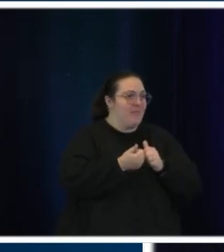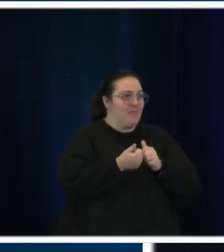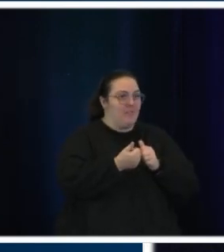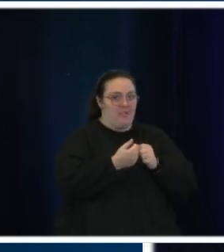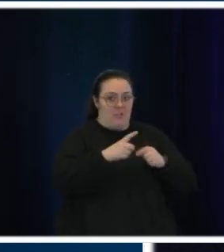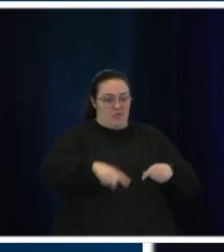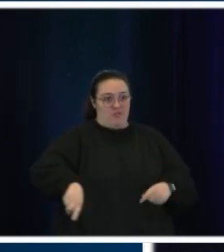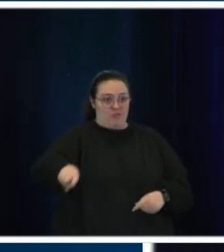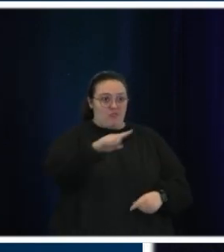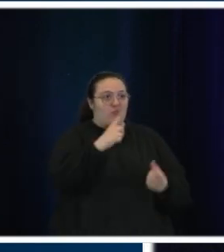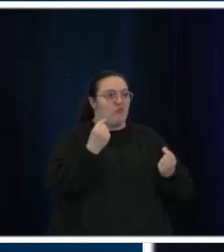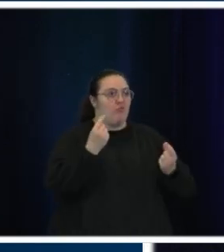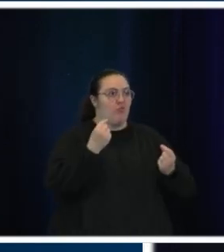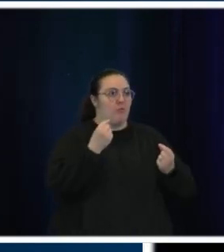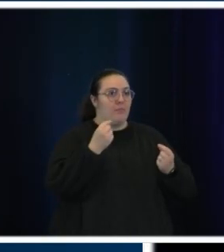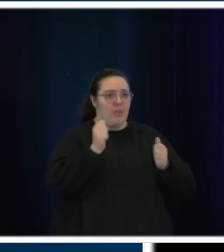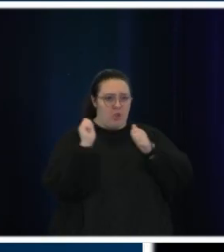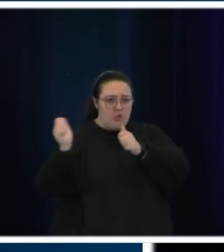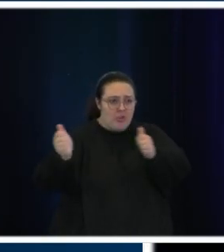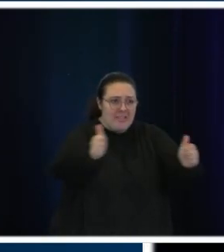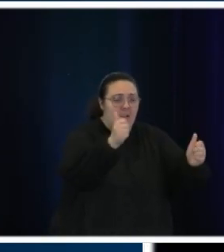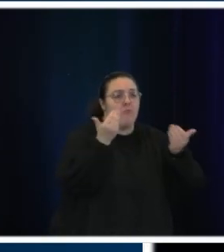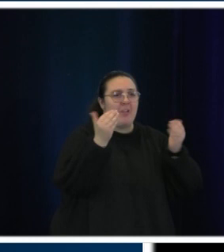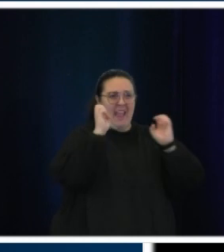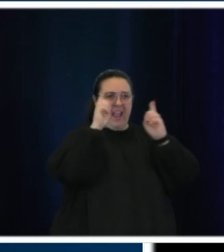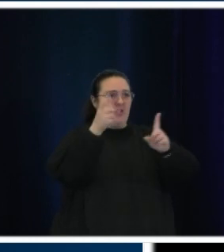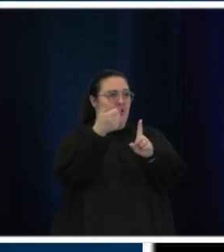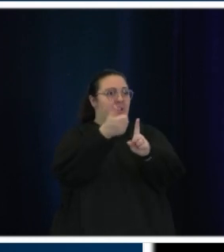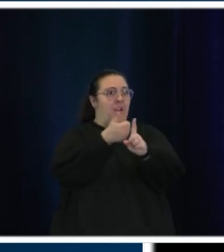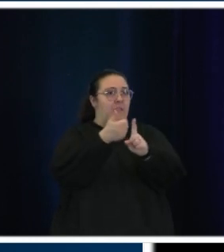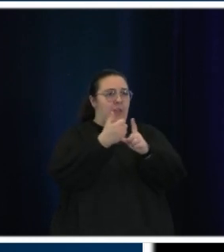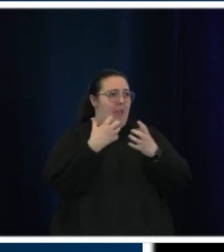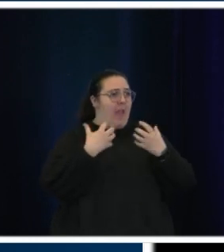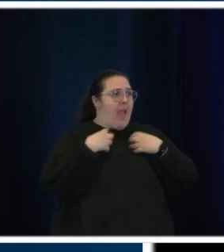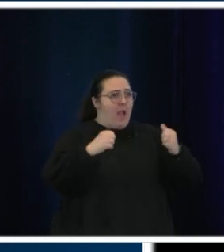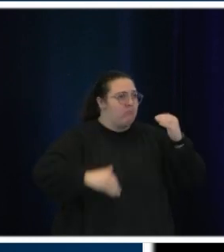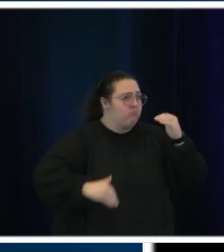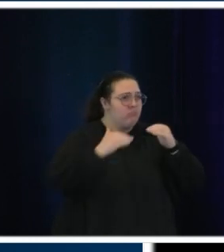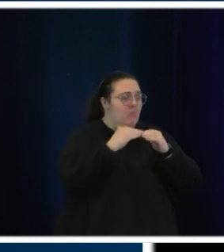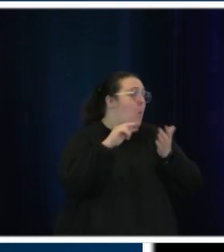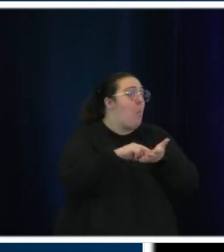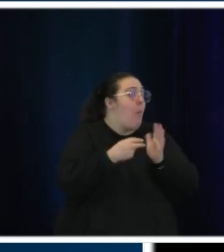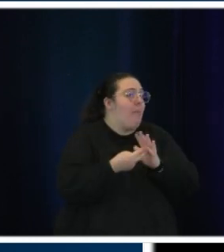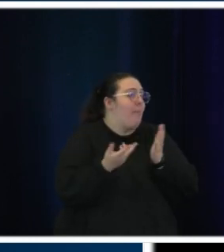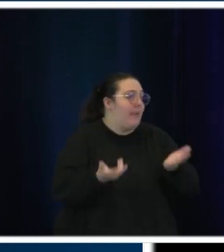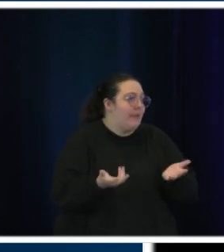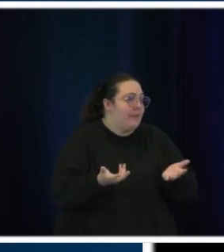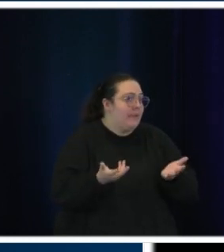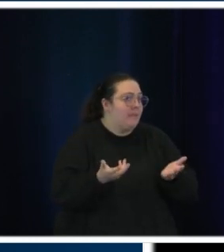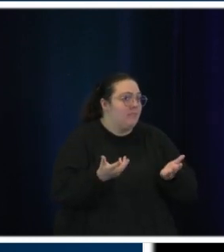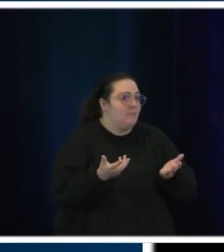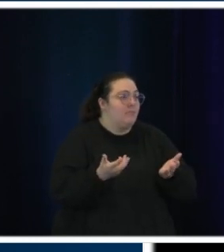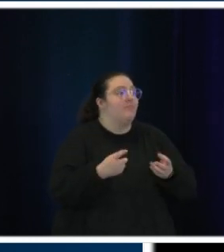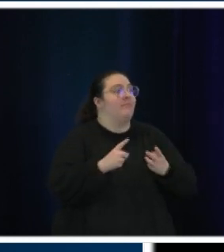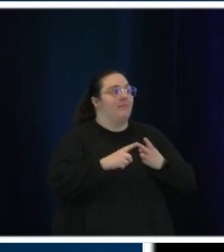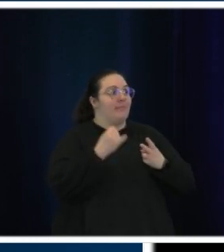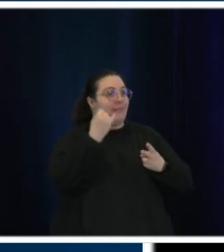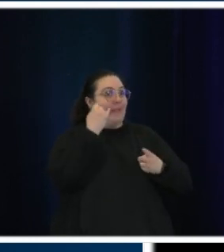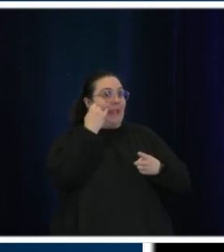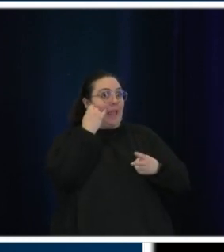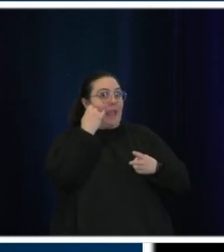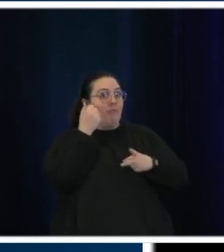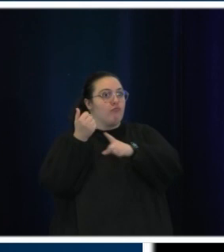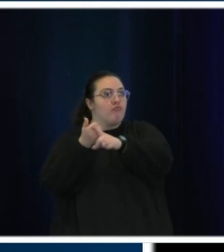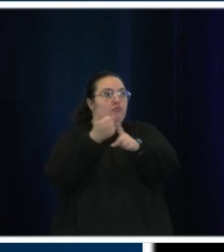do. First of all, you can educate yourself. What does health equity mean? And if you are an affluent